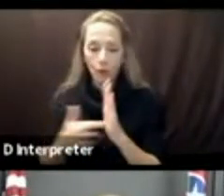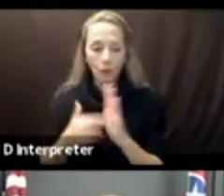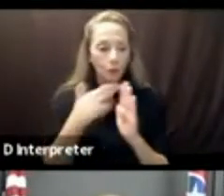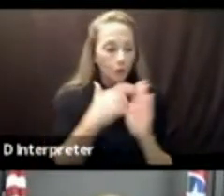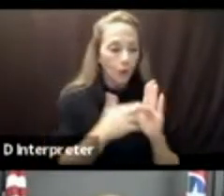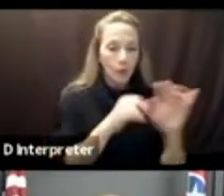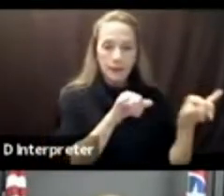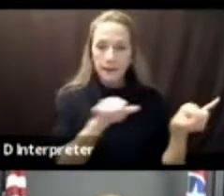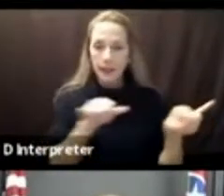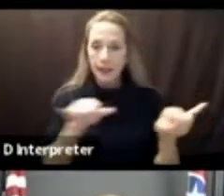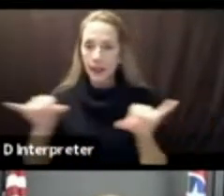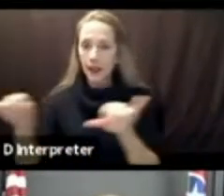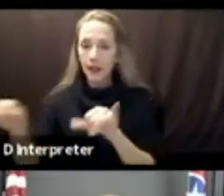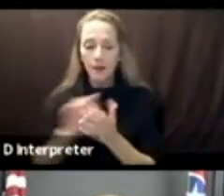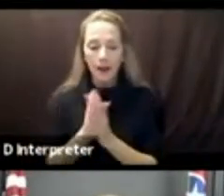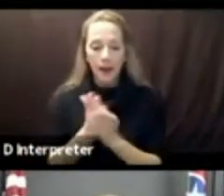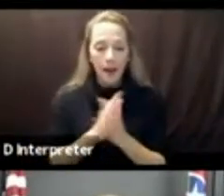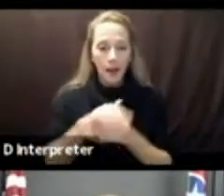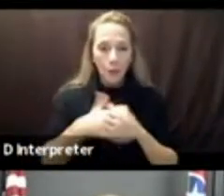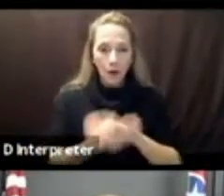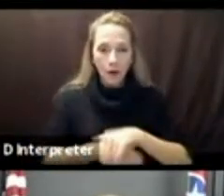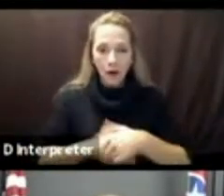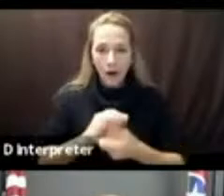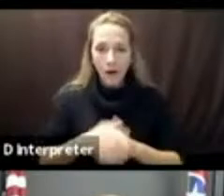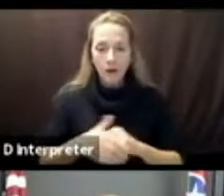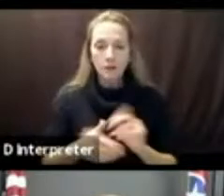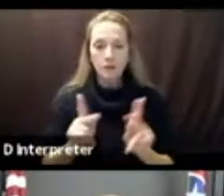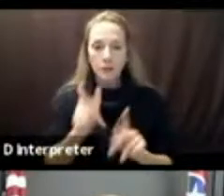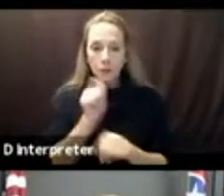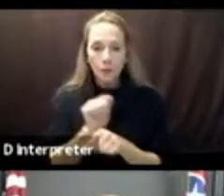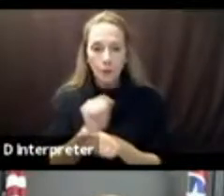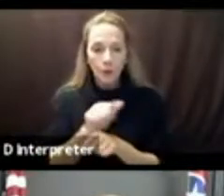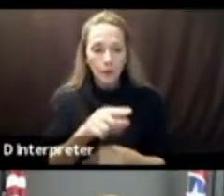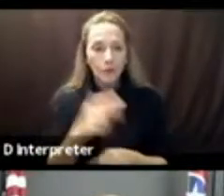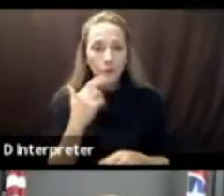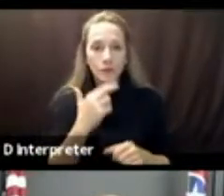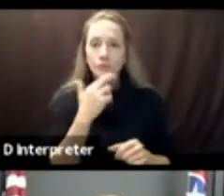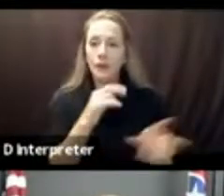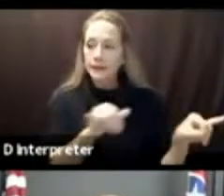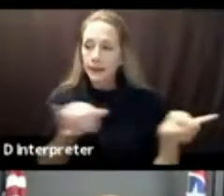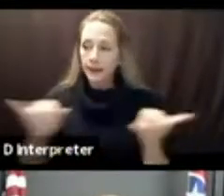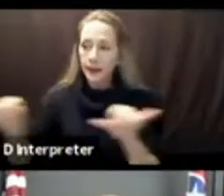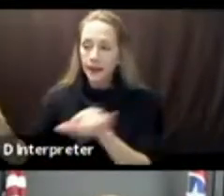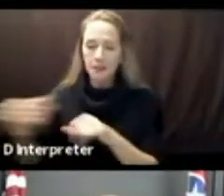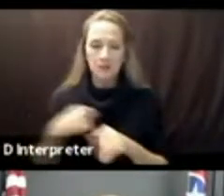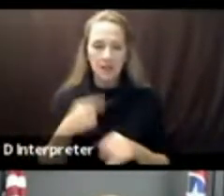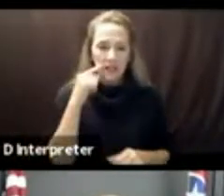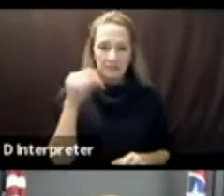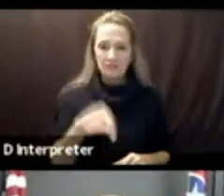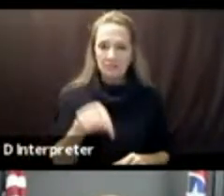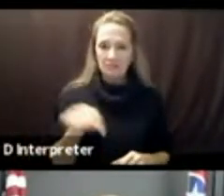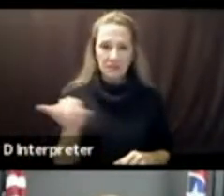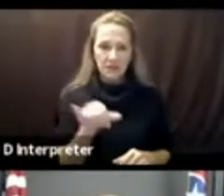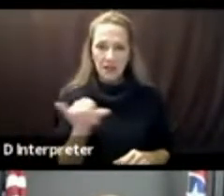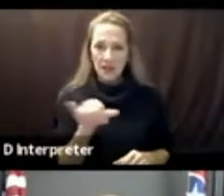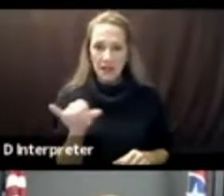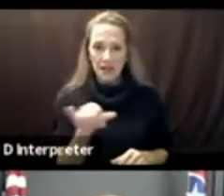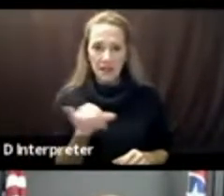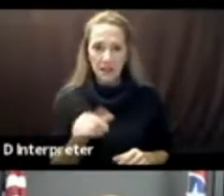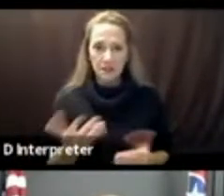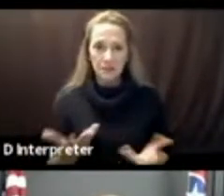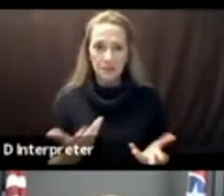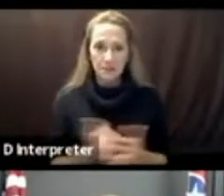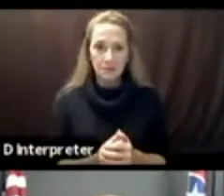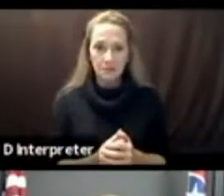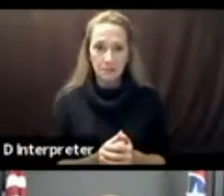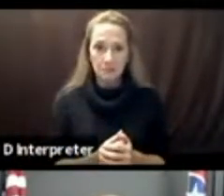and regulations about hand washing for employees. So I would see this as being similar. I think that